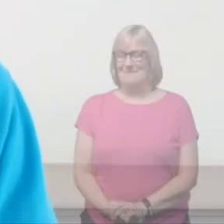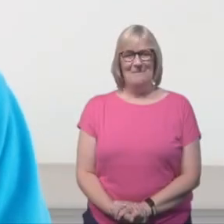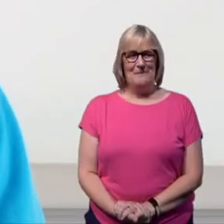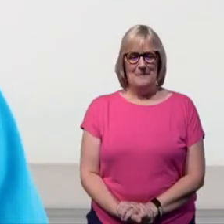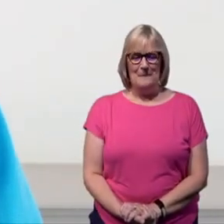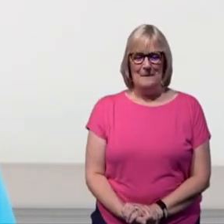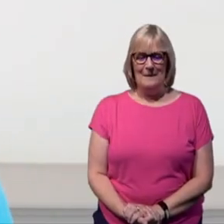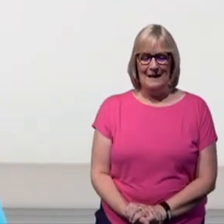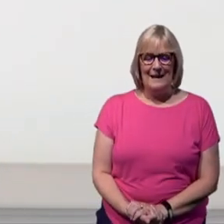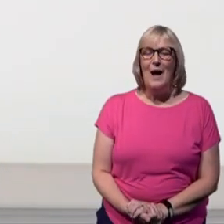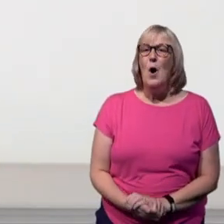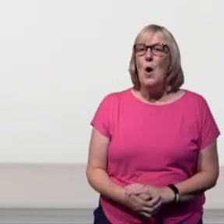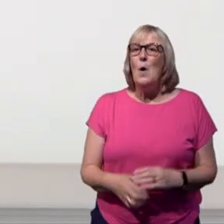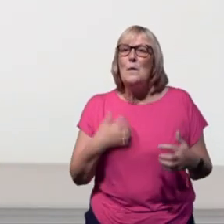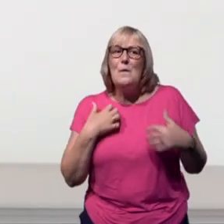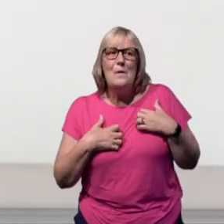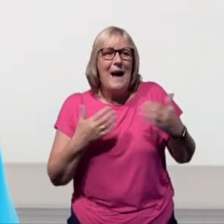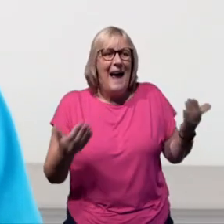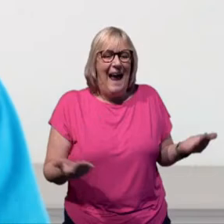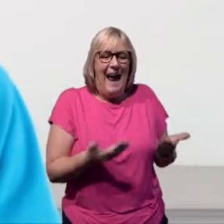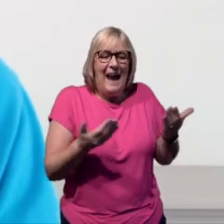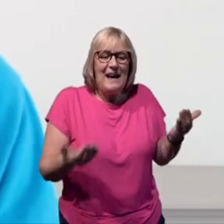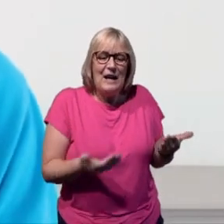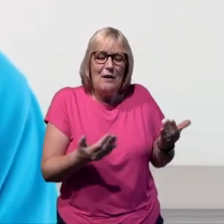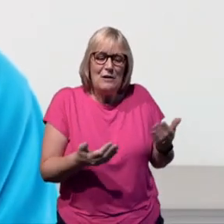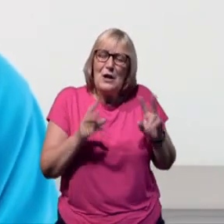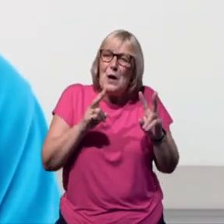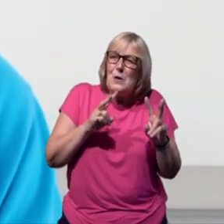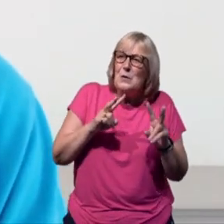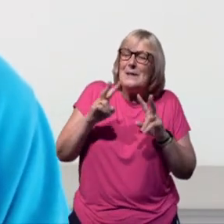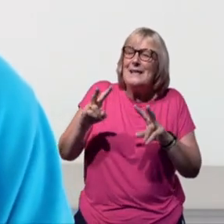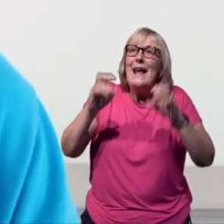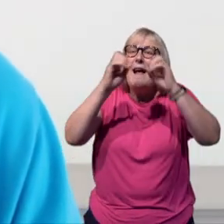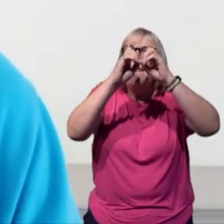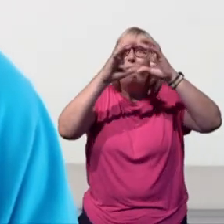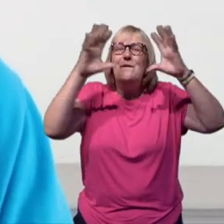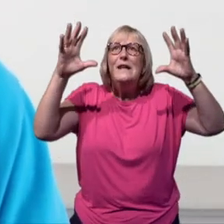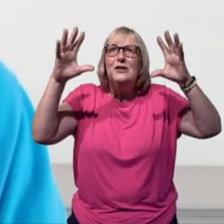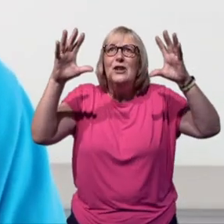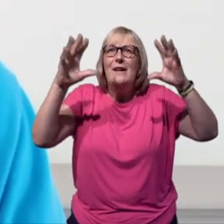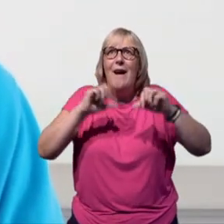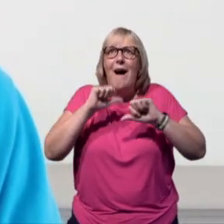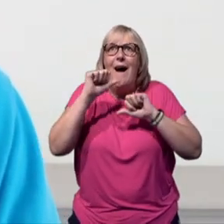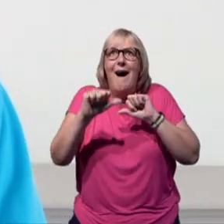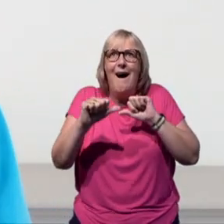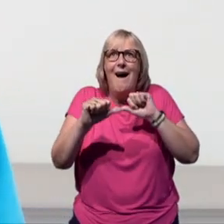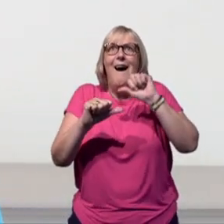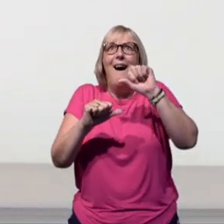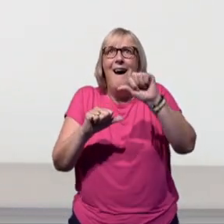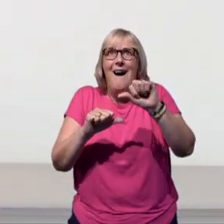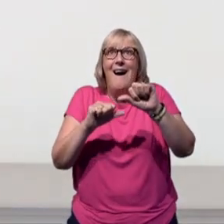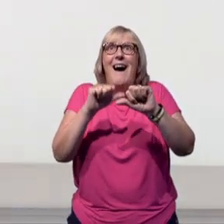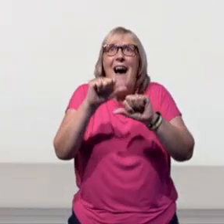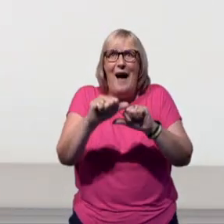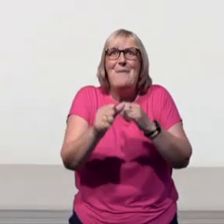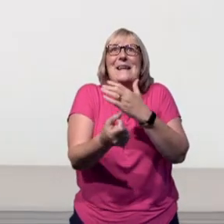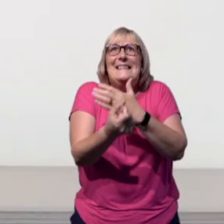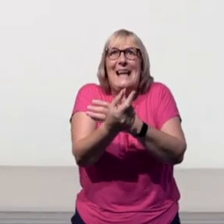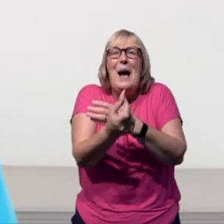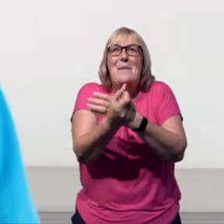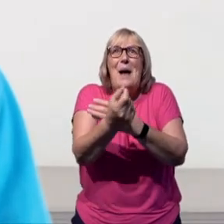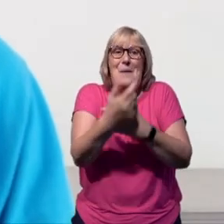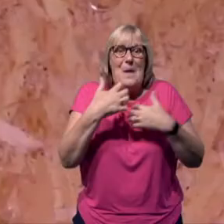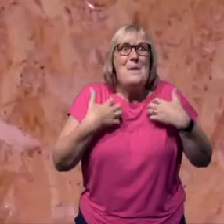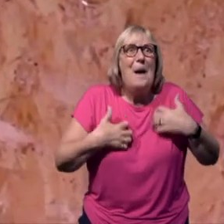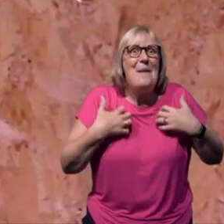It's especially encouraging to me to see how the vision is becoming a reality today. I'm really excited that